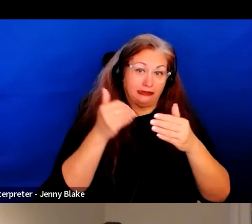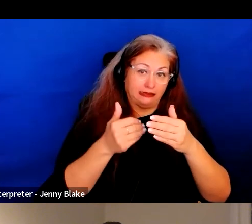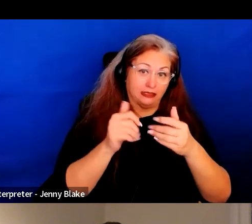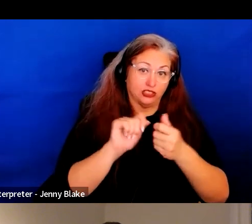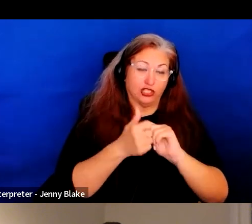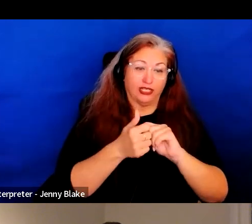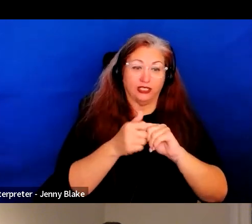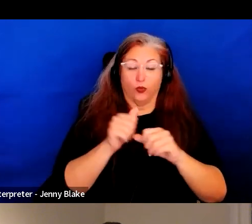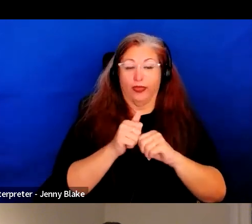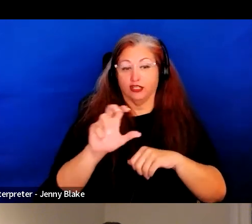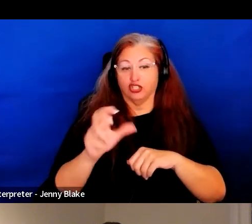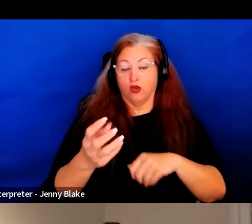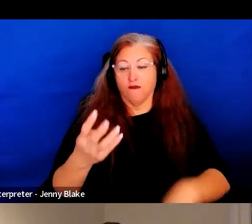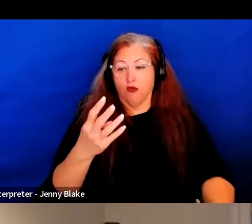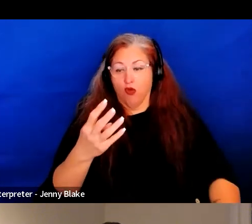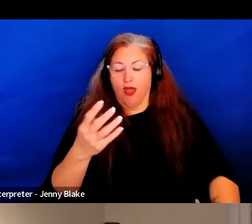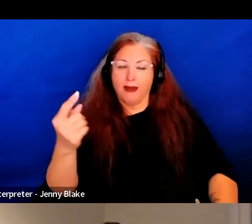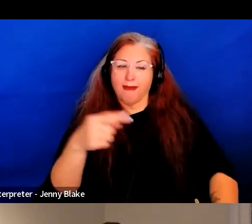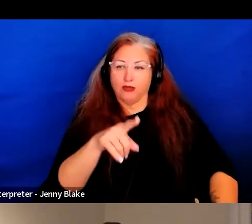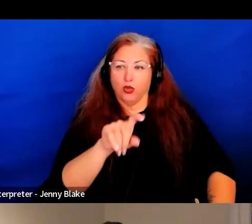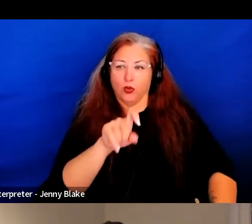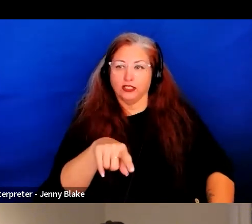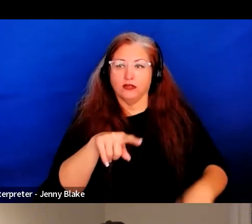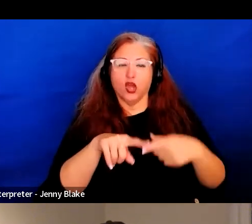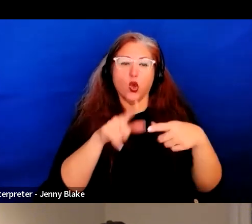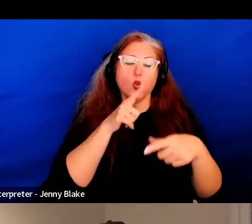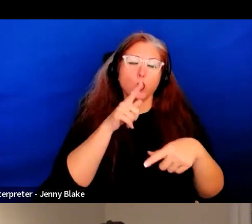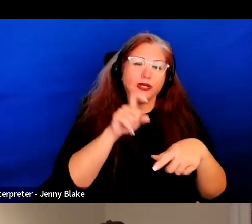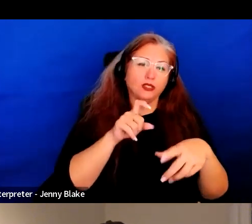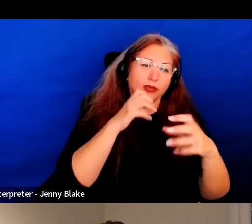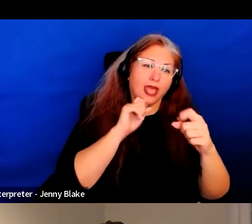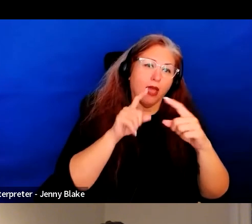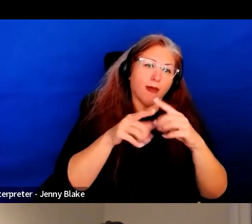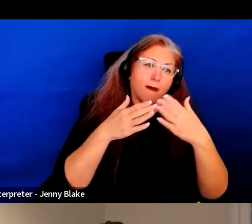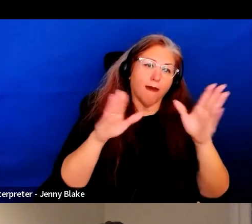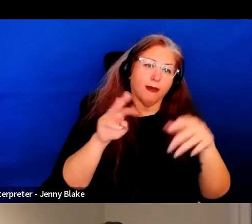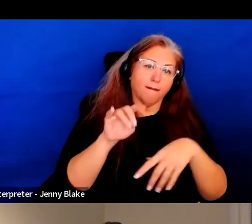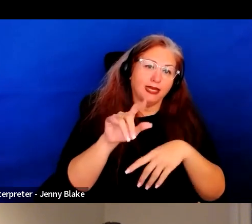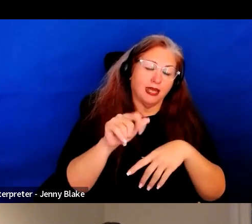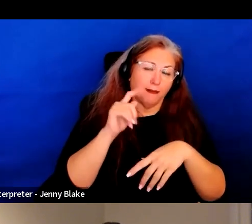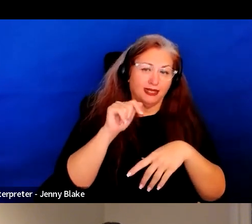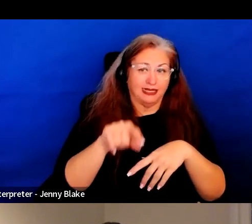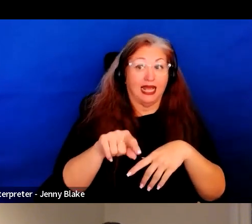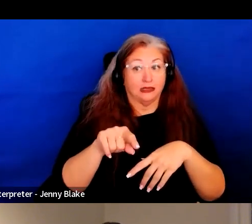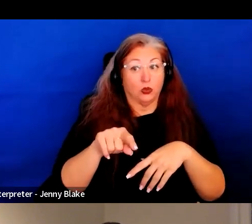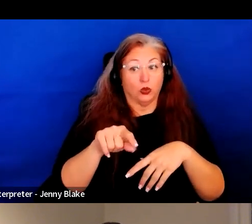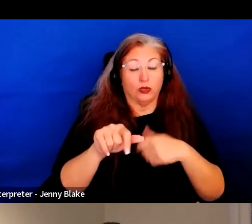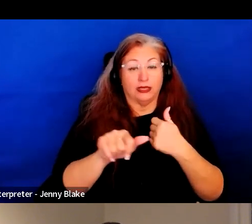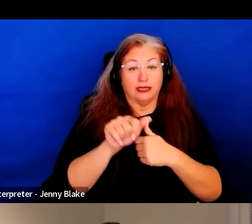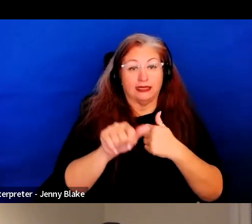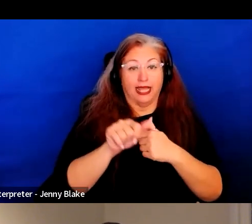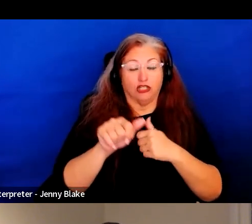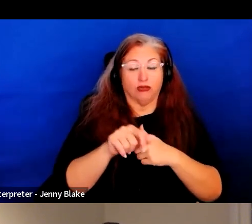4, you know, I'm back to the question of who should care about public media, because that is a pretty dangerous precedent